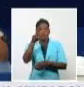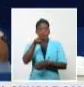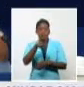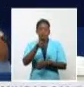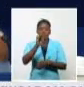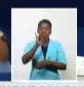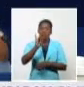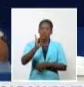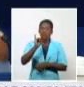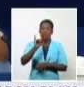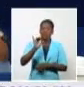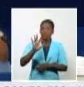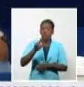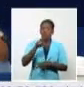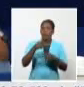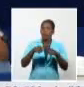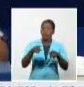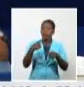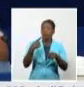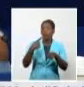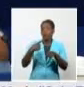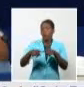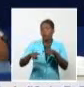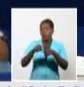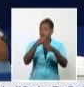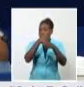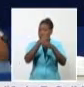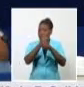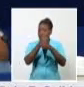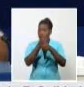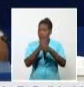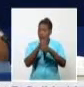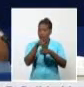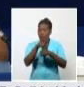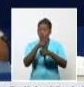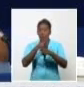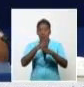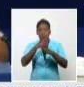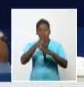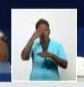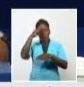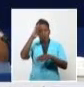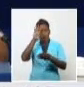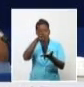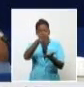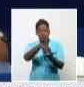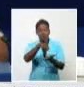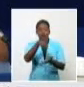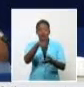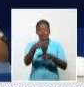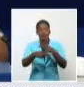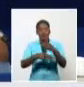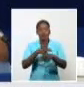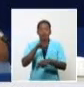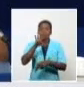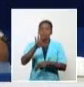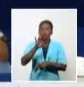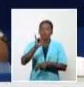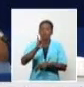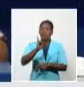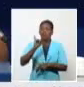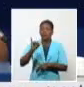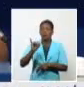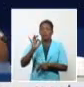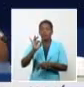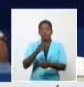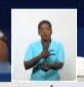The largest numbers of samples were processed at the Pedro Curie Institute of Tropical Medicine for 765. The Molecular